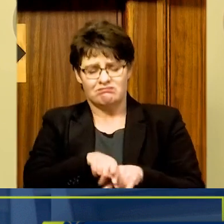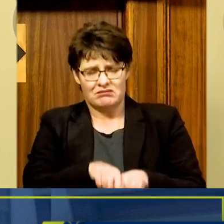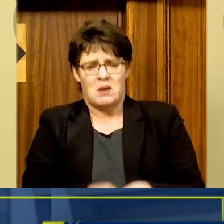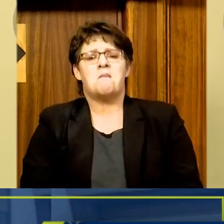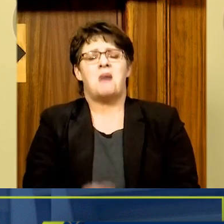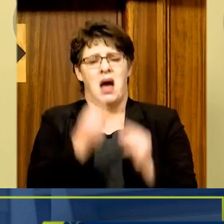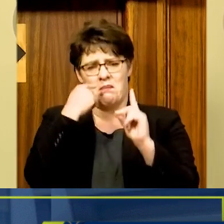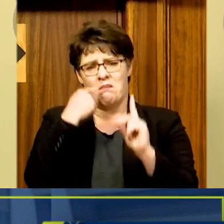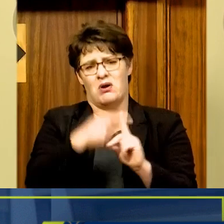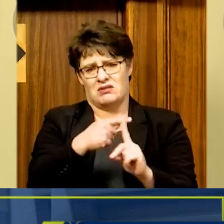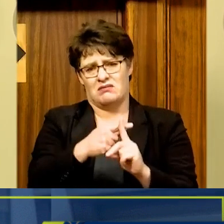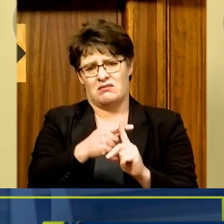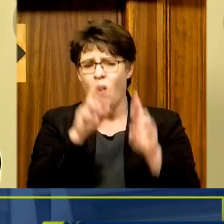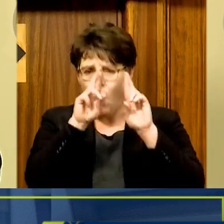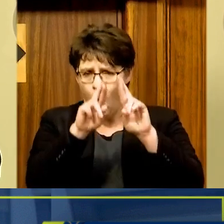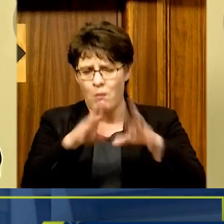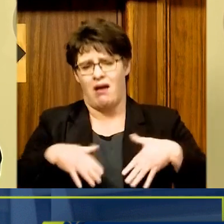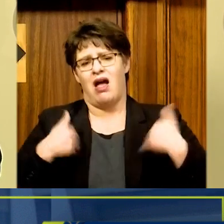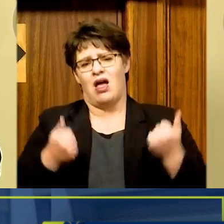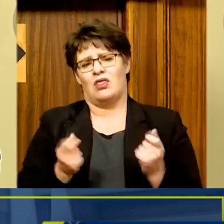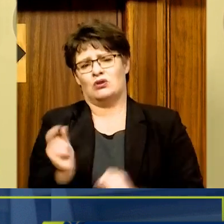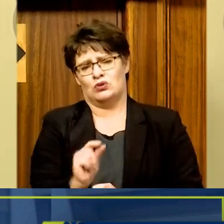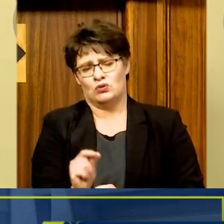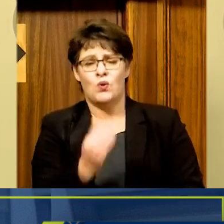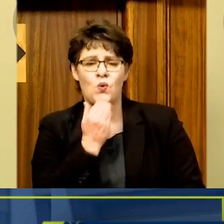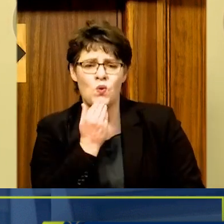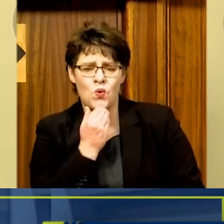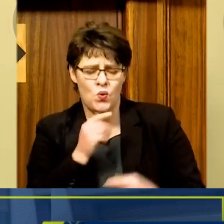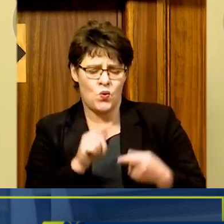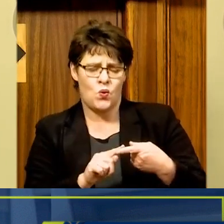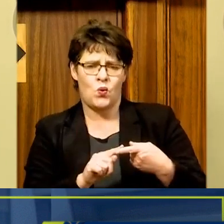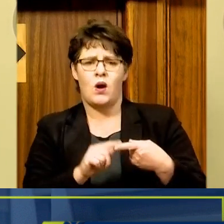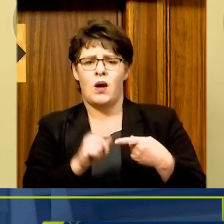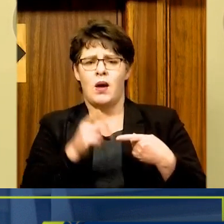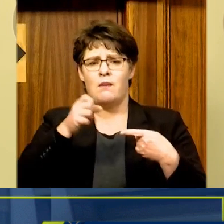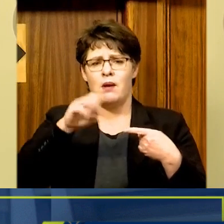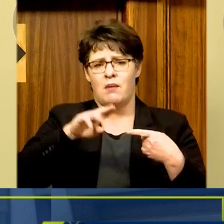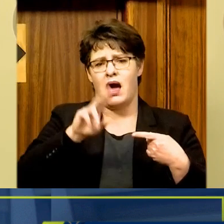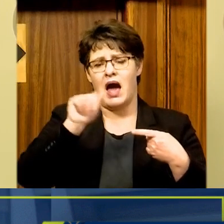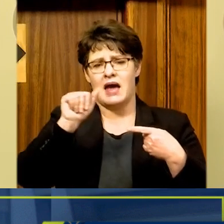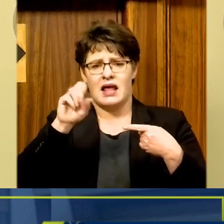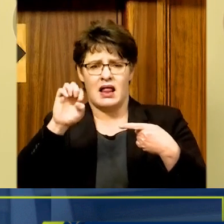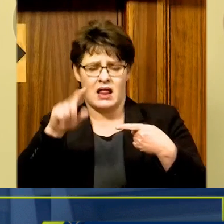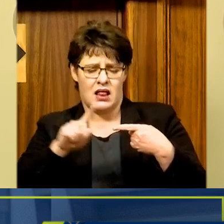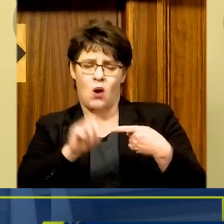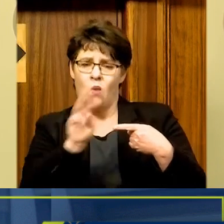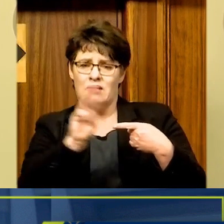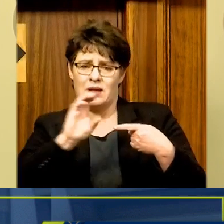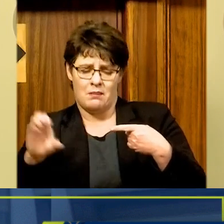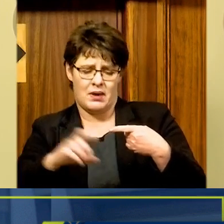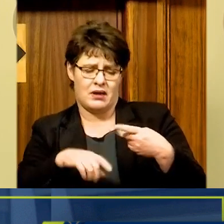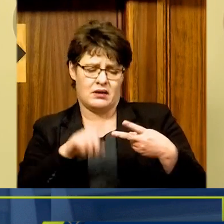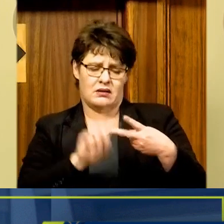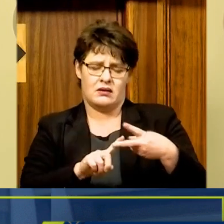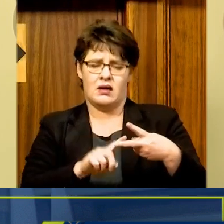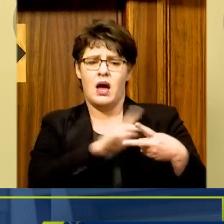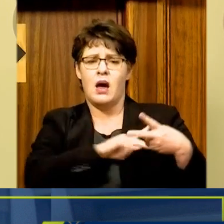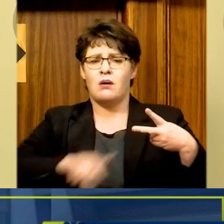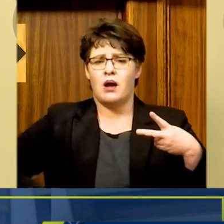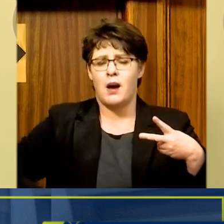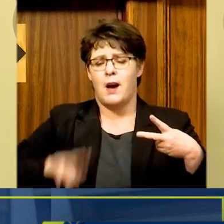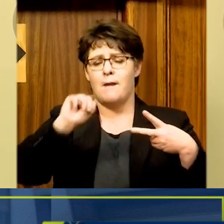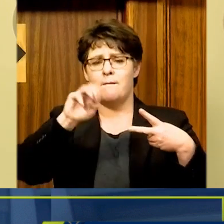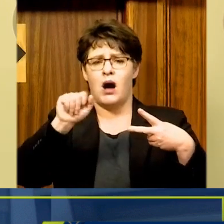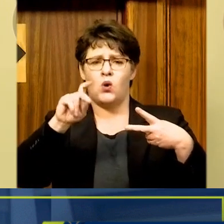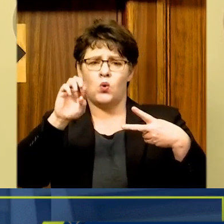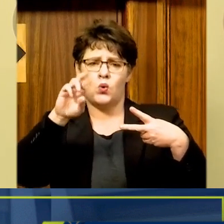tested positive for coronavirus: Premier Allen Winde of the Western Cape, Premier Makura